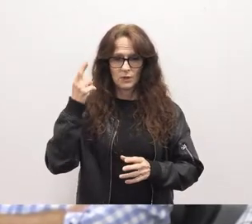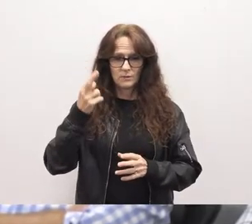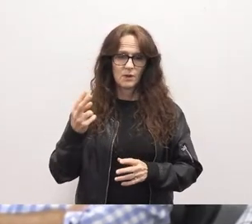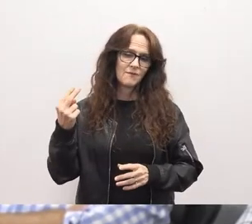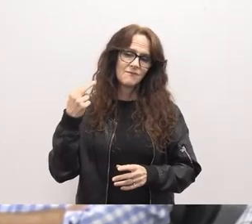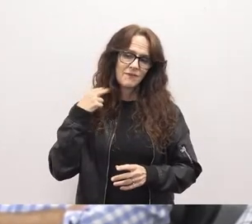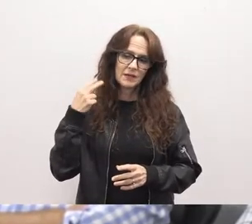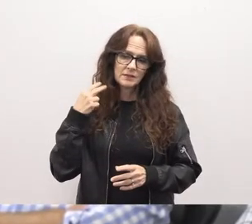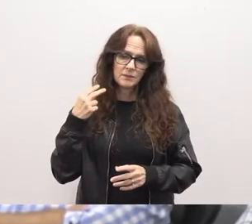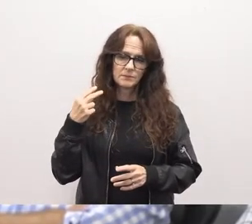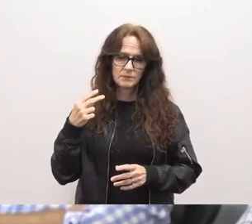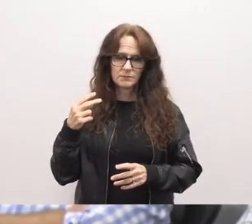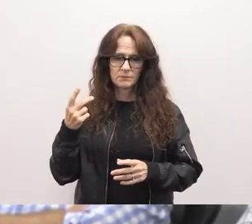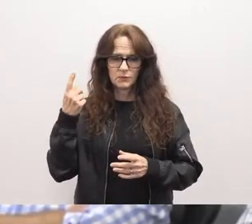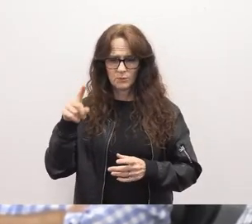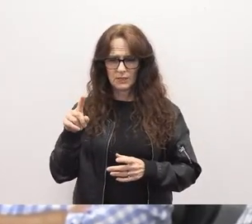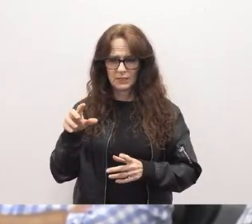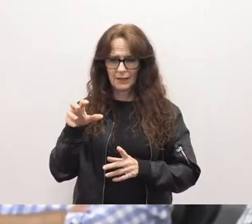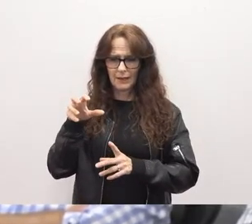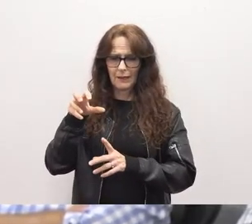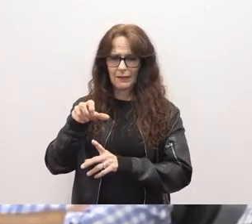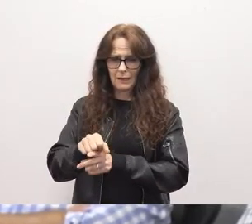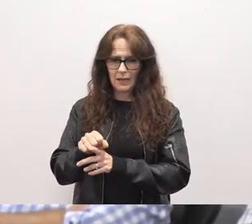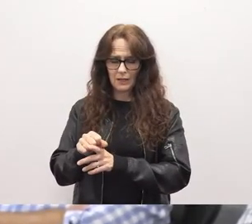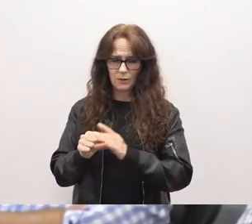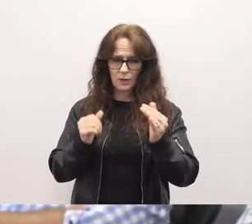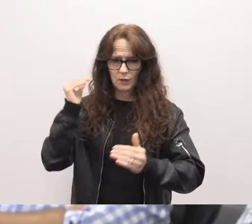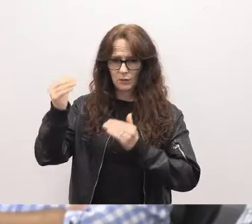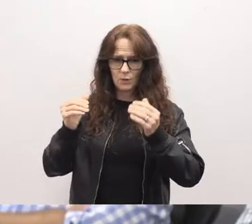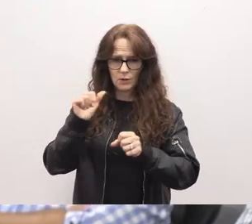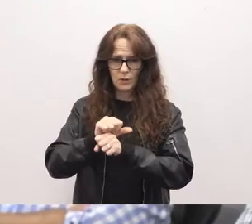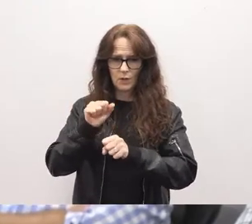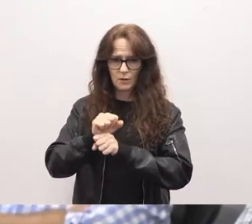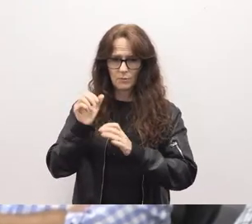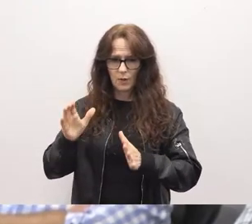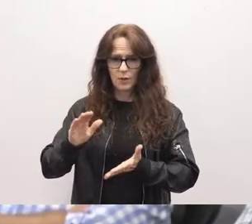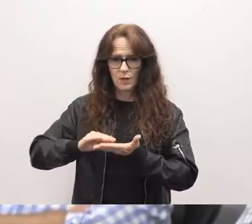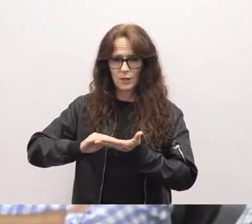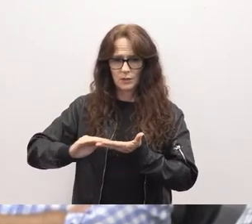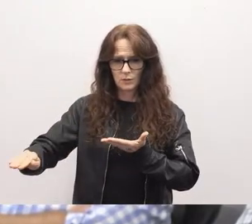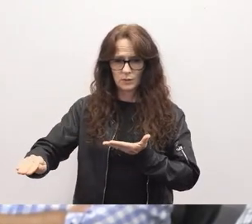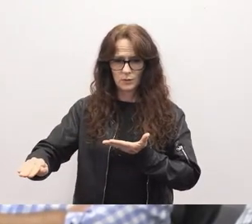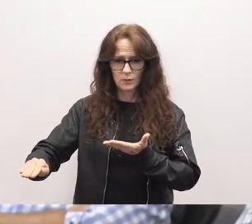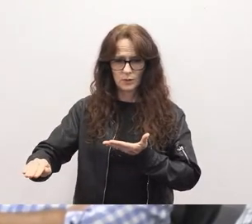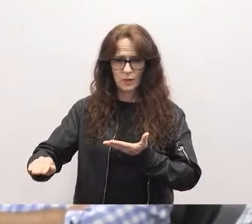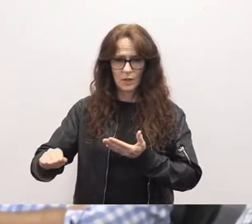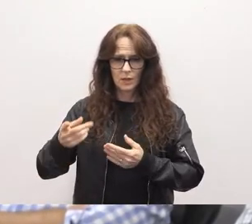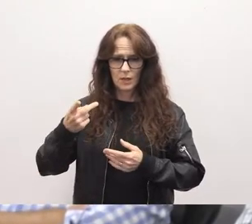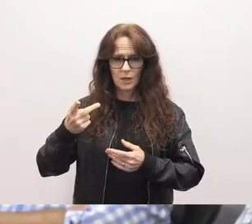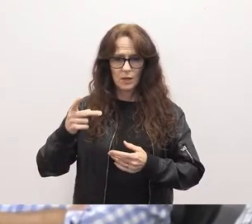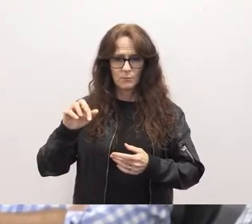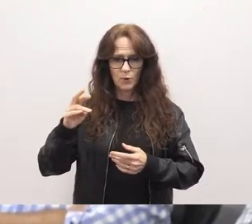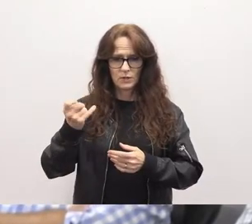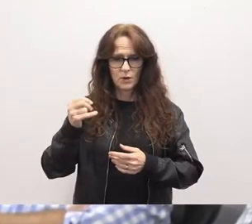victims to be attacked. For when these adult employees excuse the predatory